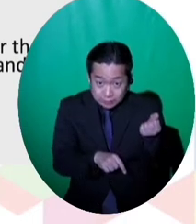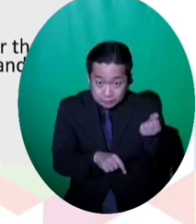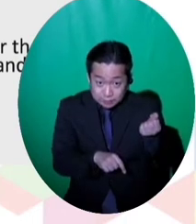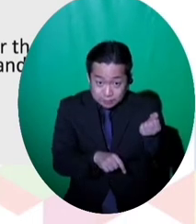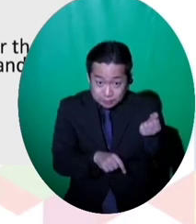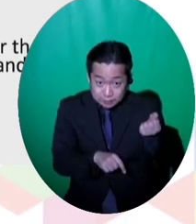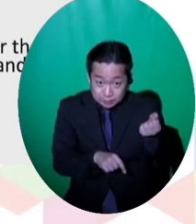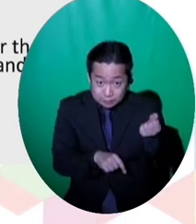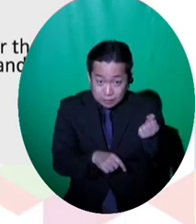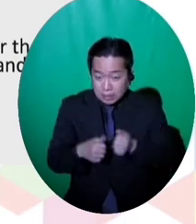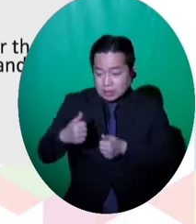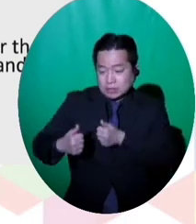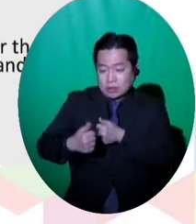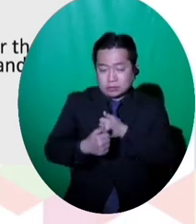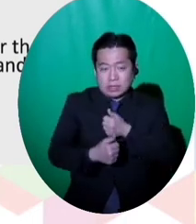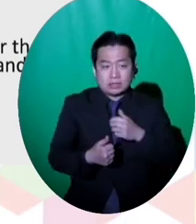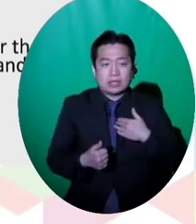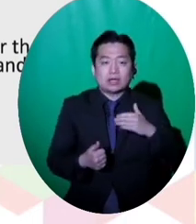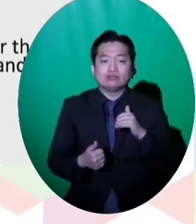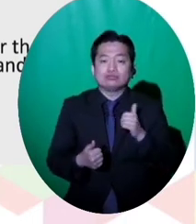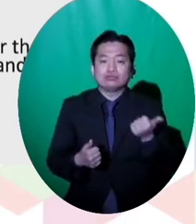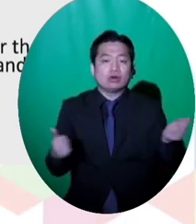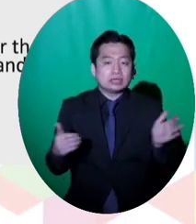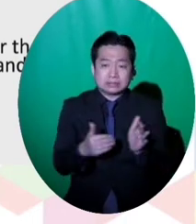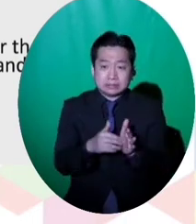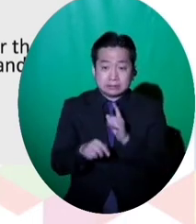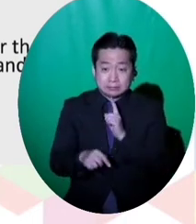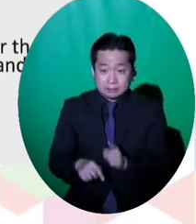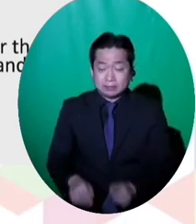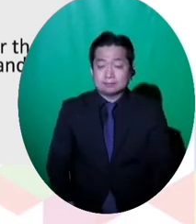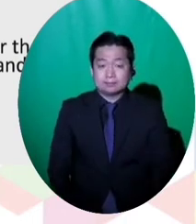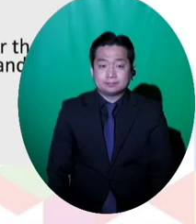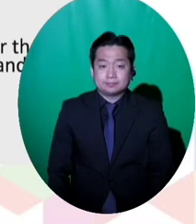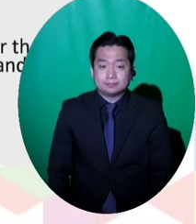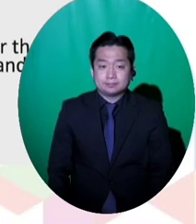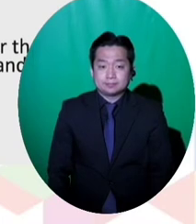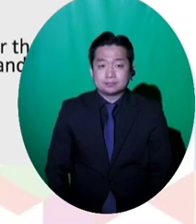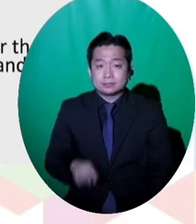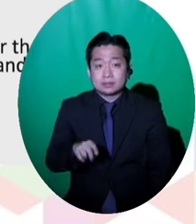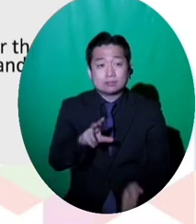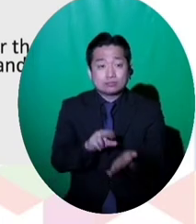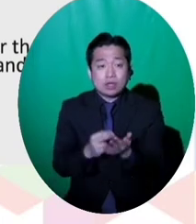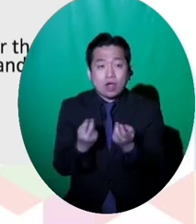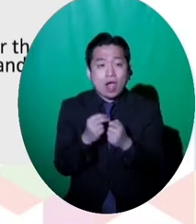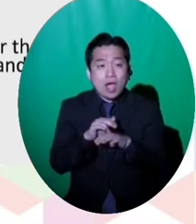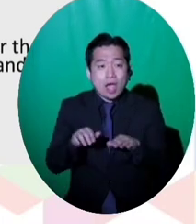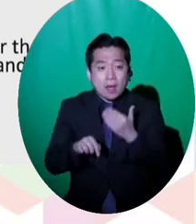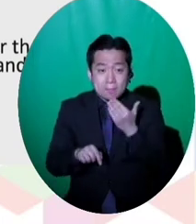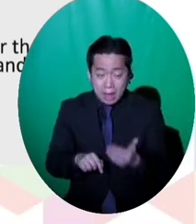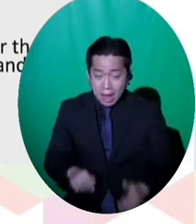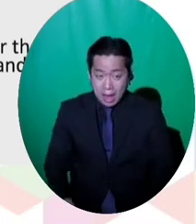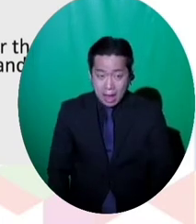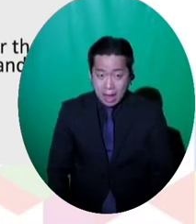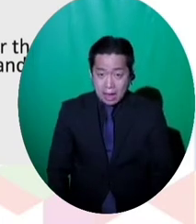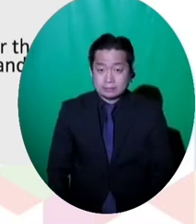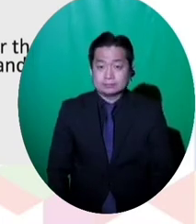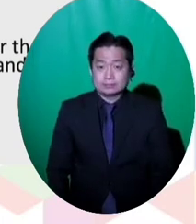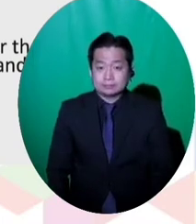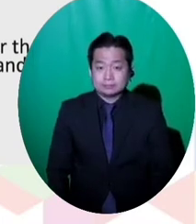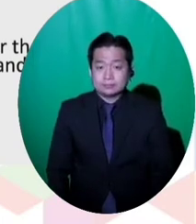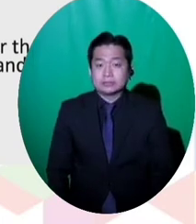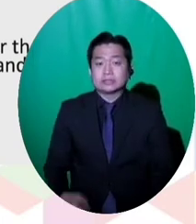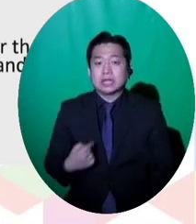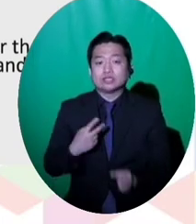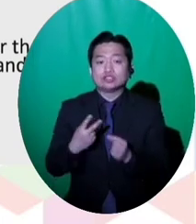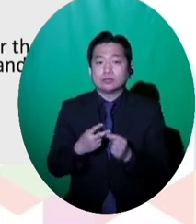So how are we going to fix this? The second point I want to make is that we need to force political elites to care. Citizens have